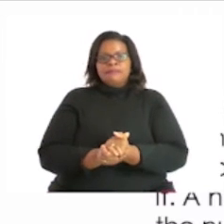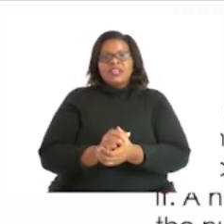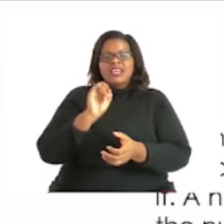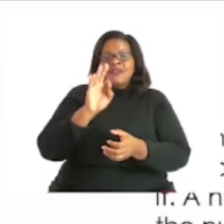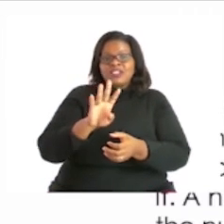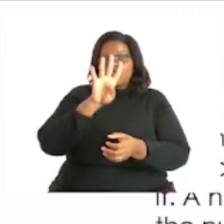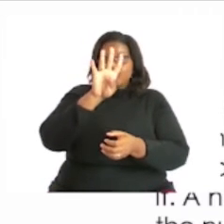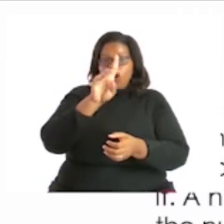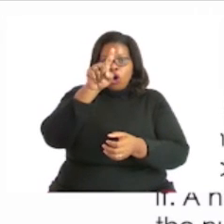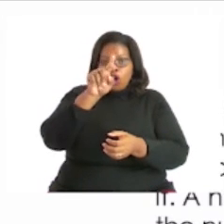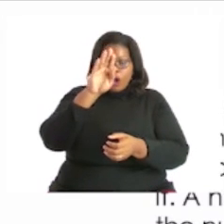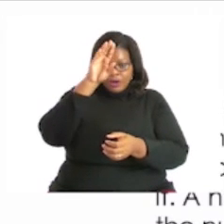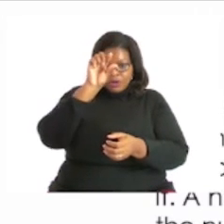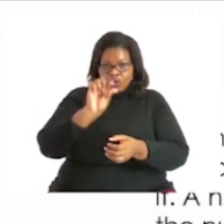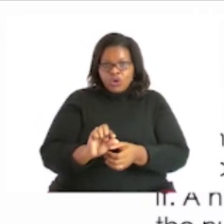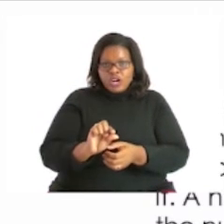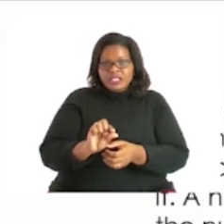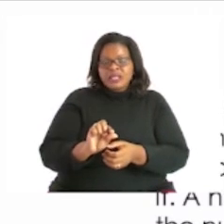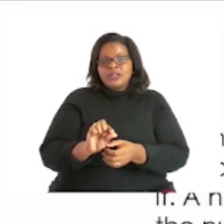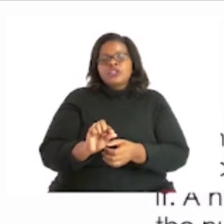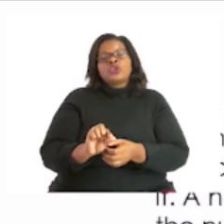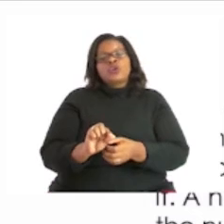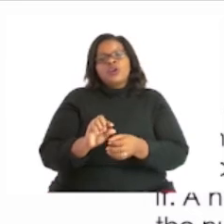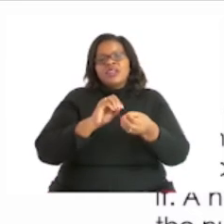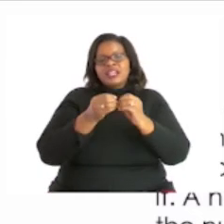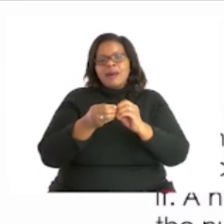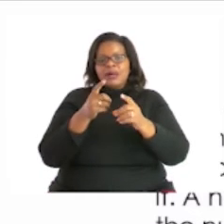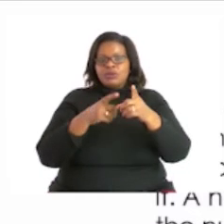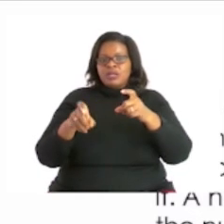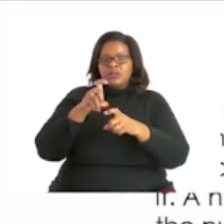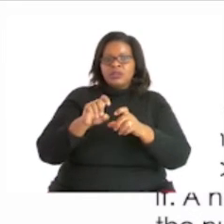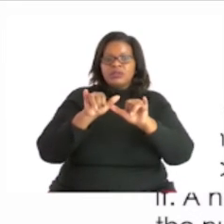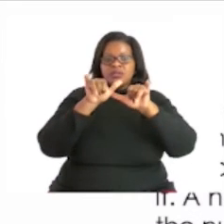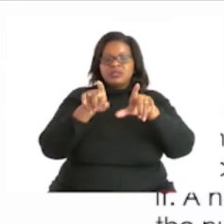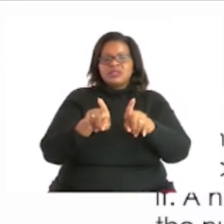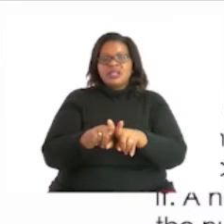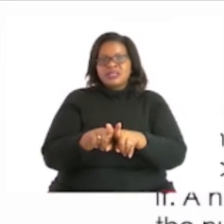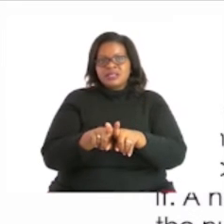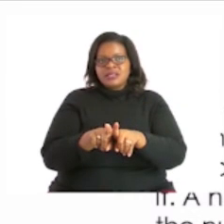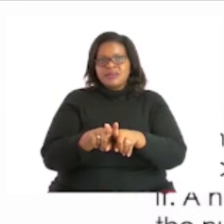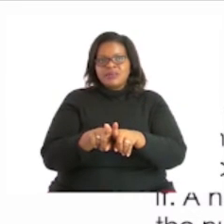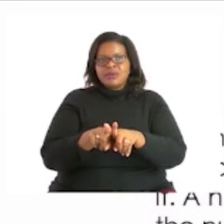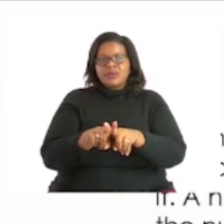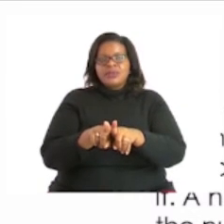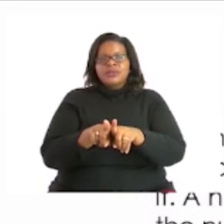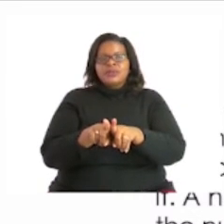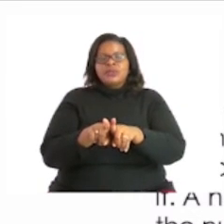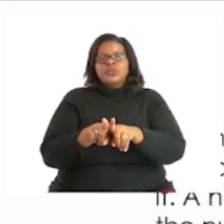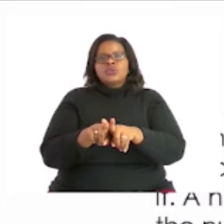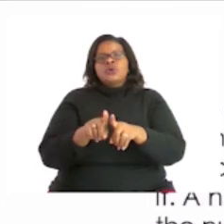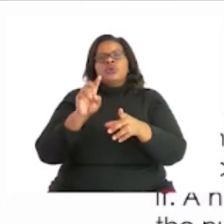less, the rounding of number stays the same. Let's read that rule again. Me and my friend, we're also